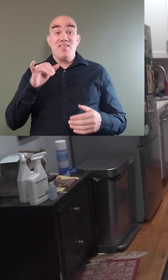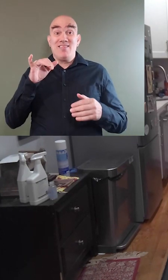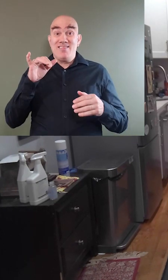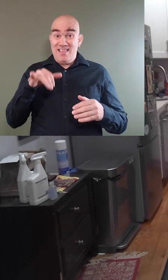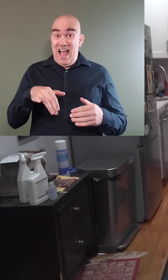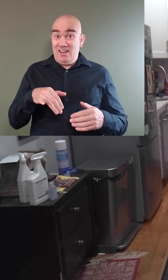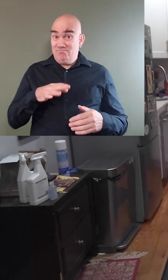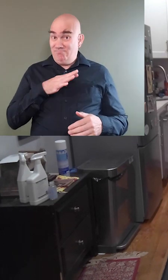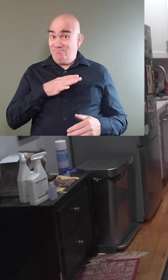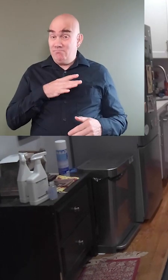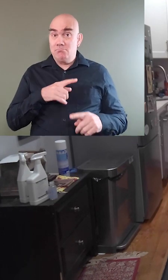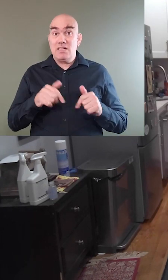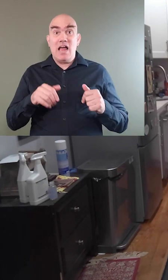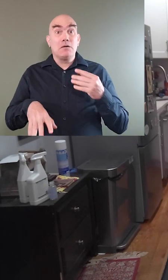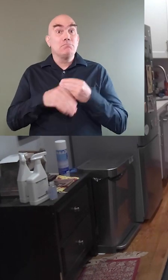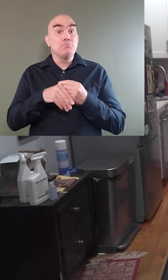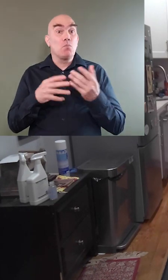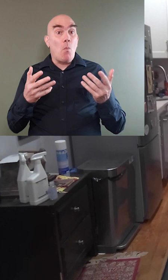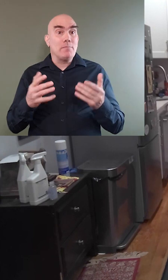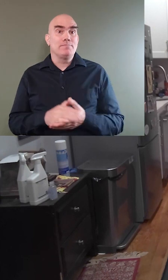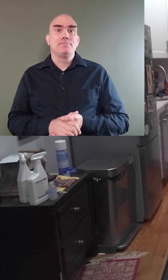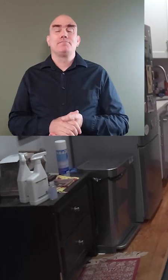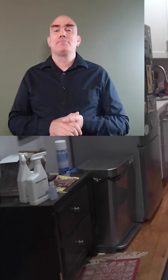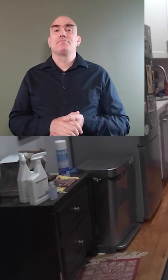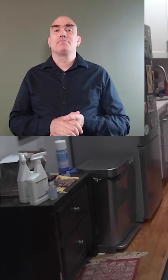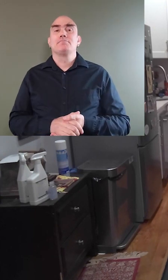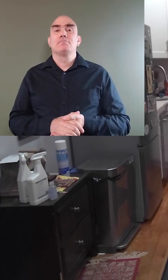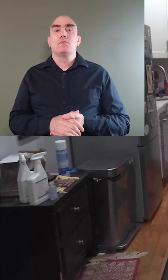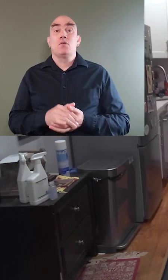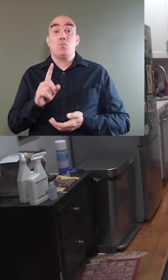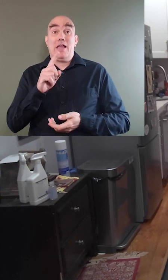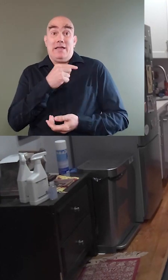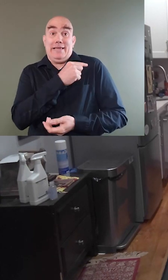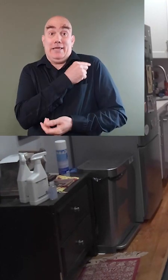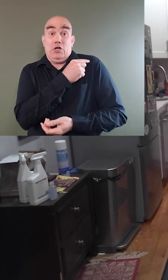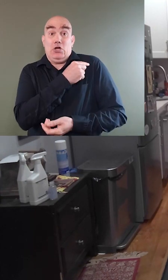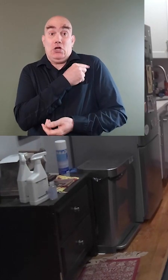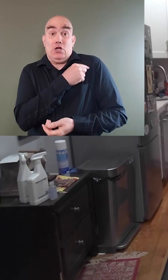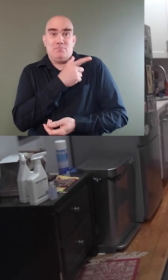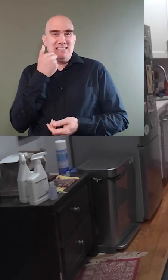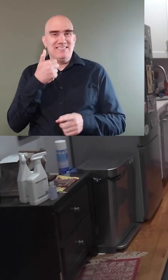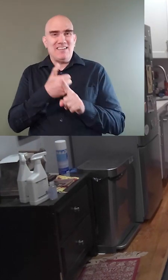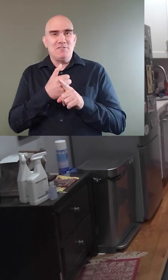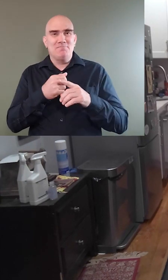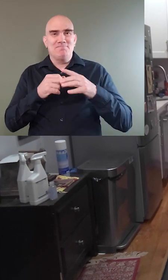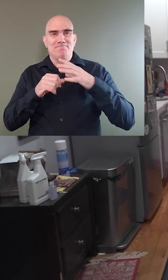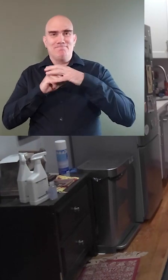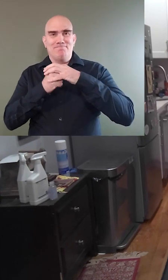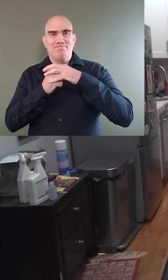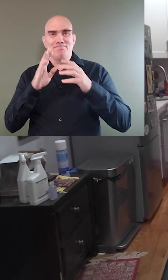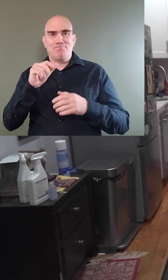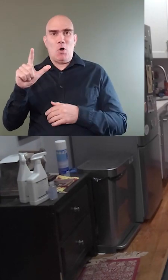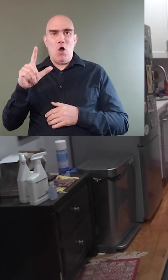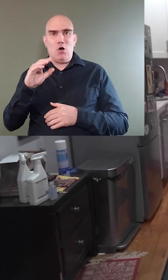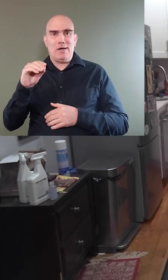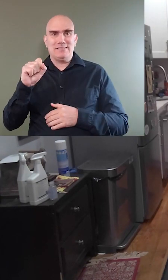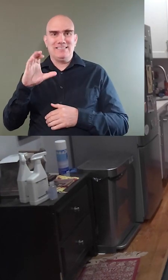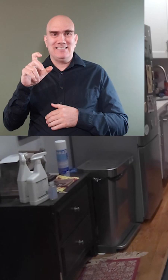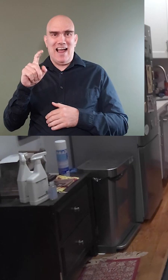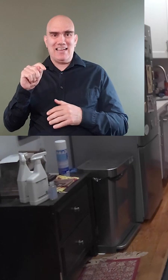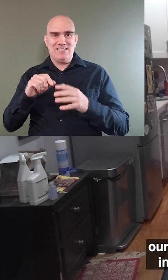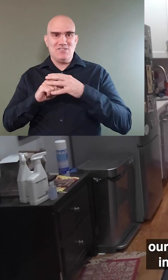can do one more nifty thing, which is that our shoulder joint, because it's a ball and socket